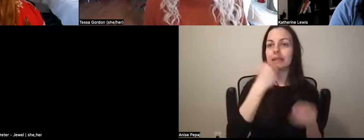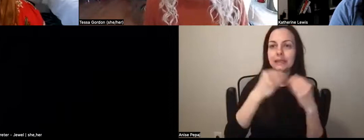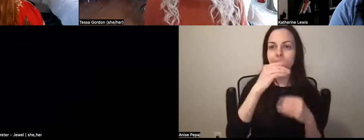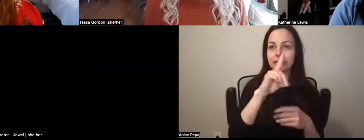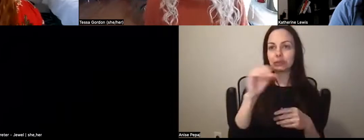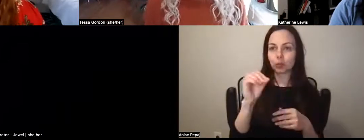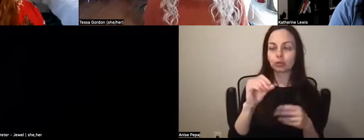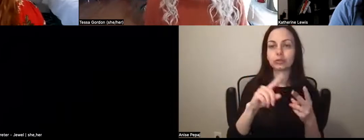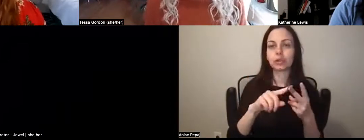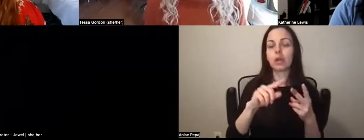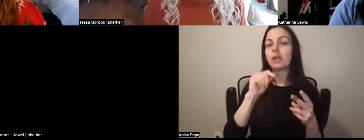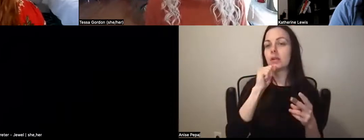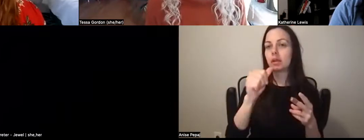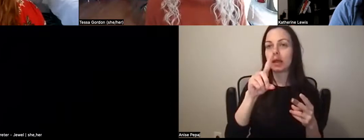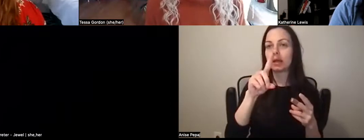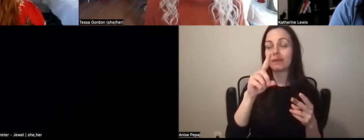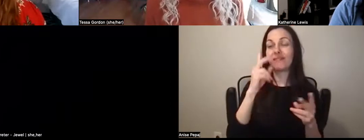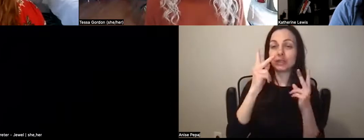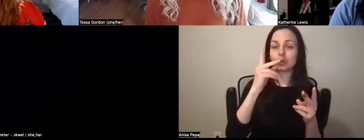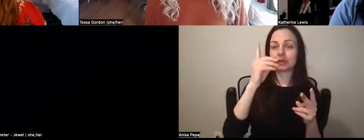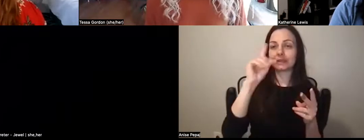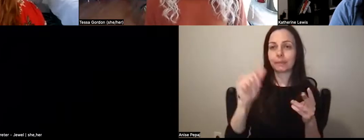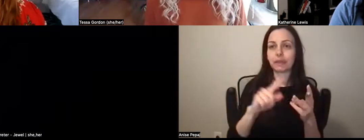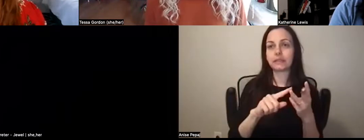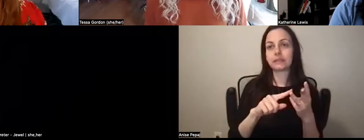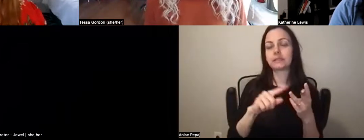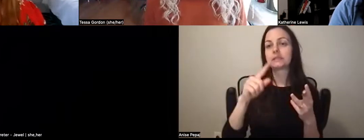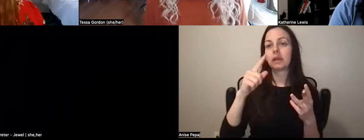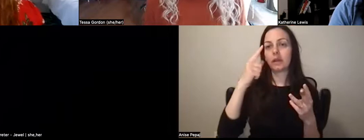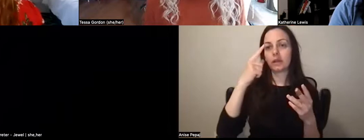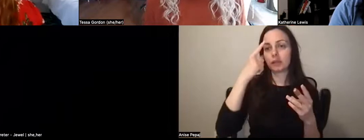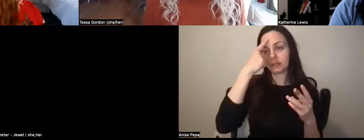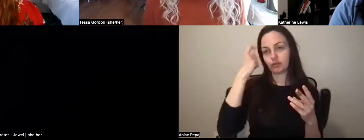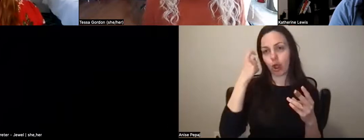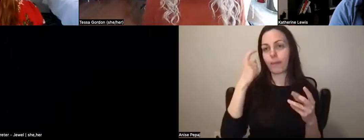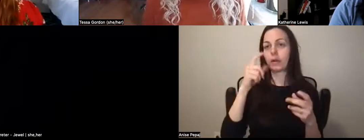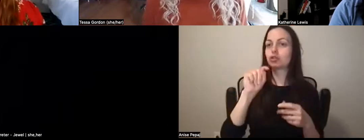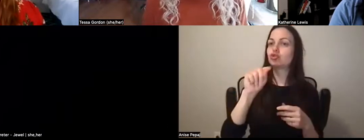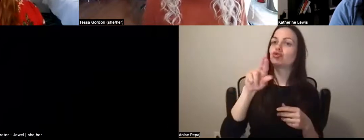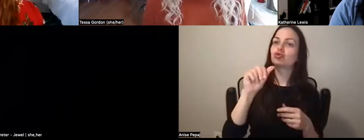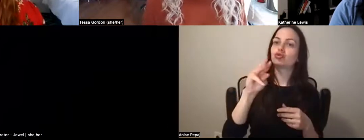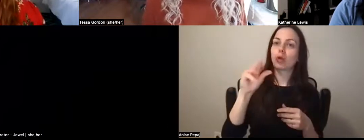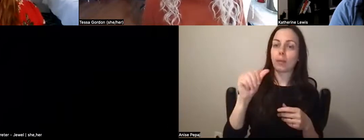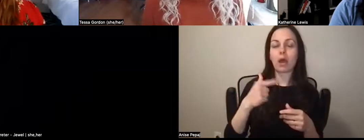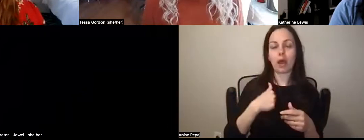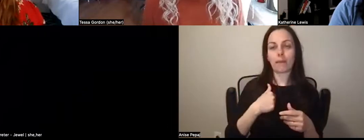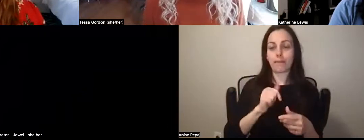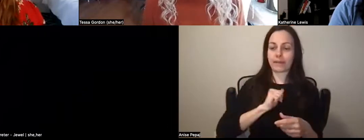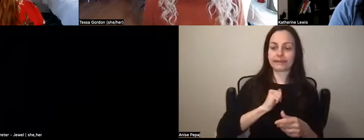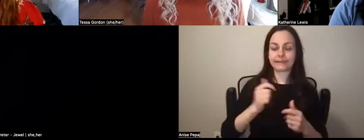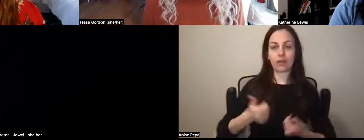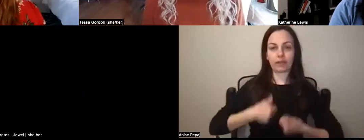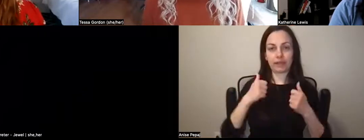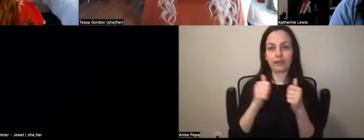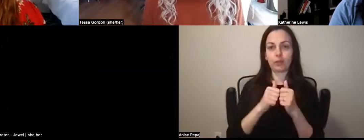non-visible disabilities and chronic illnesses and trauma. And I come to this from my own lived experience as someone who's recovered from an